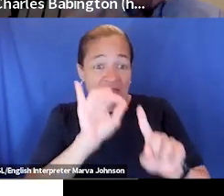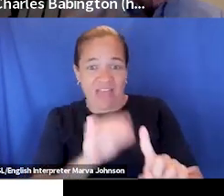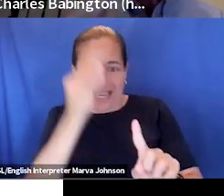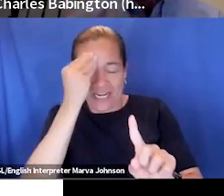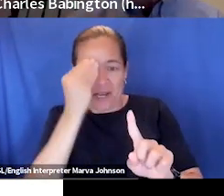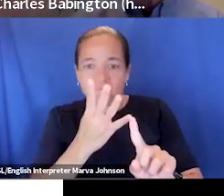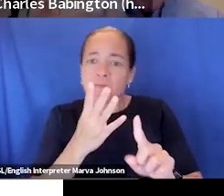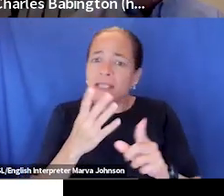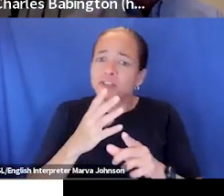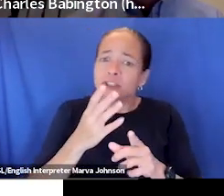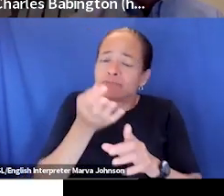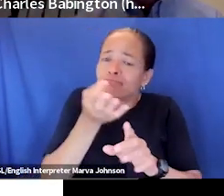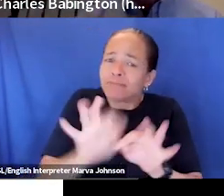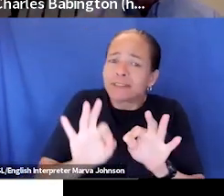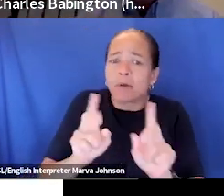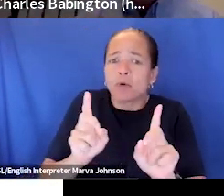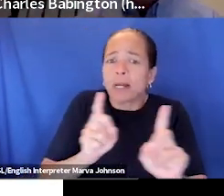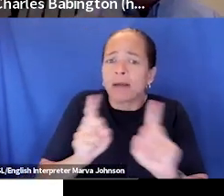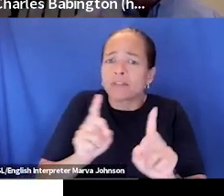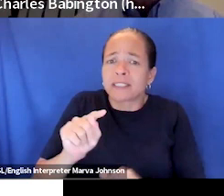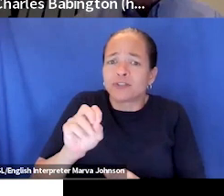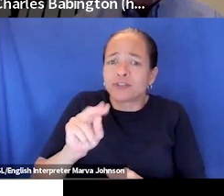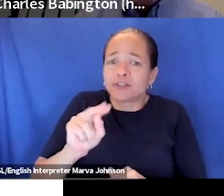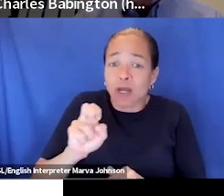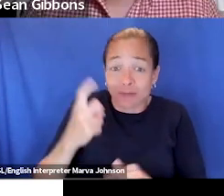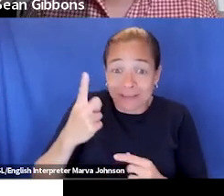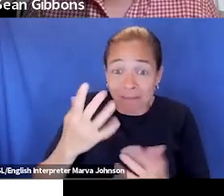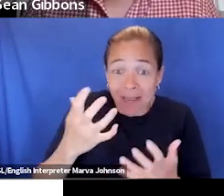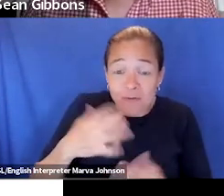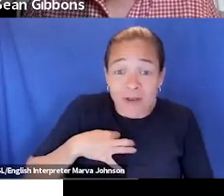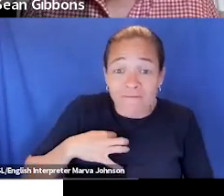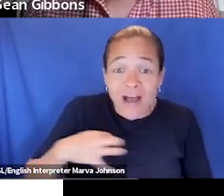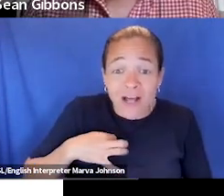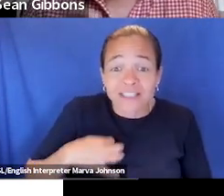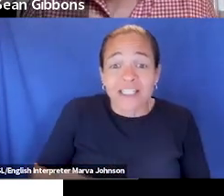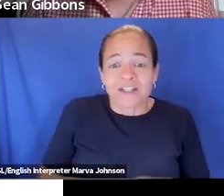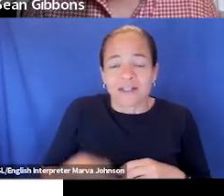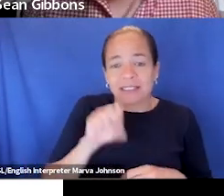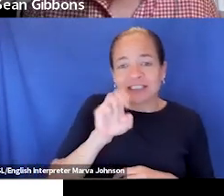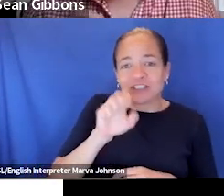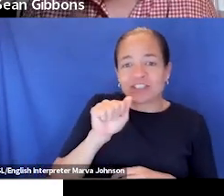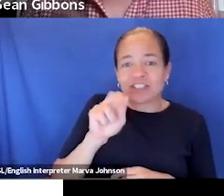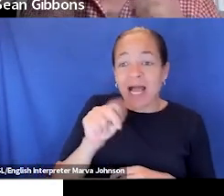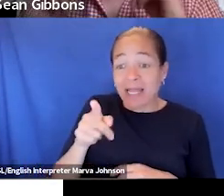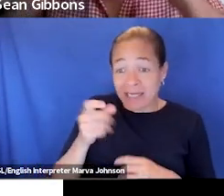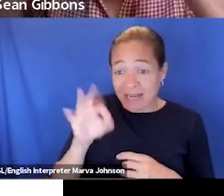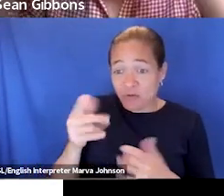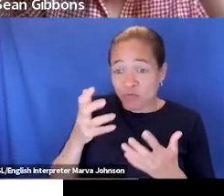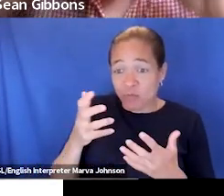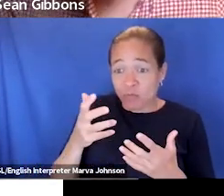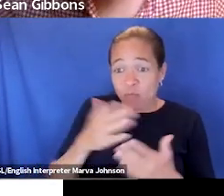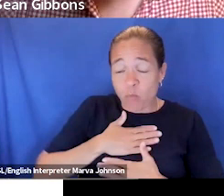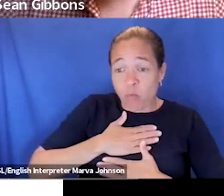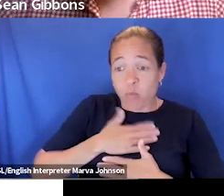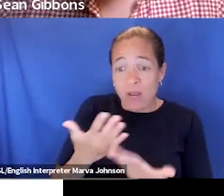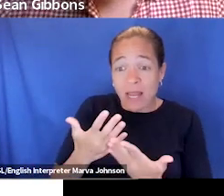just a simple conversational tone? Do I have a volunteer? All right, gang, if you're willing to be brave. Oh, I see a